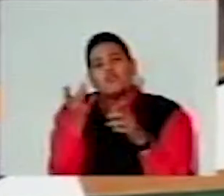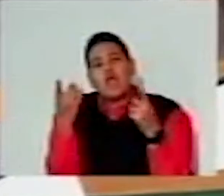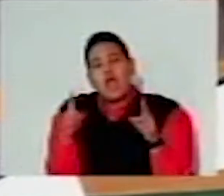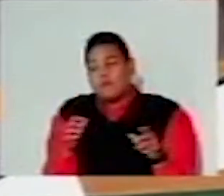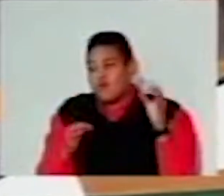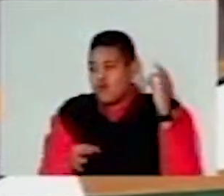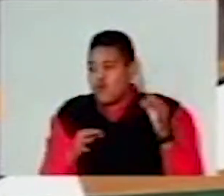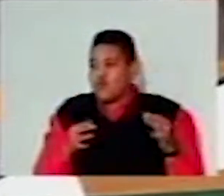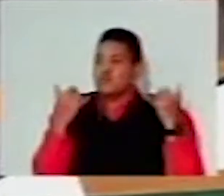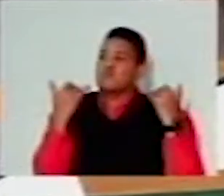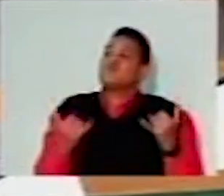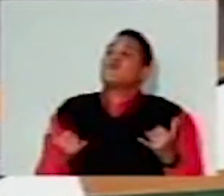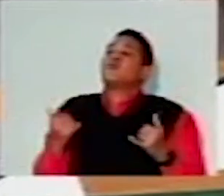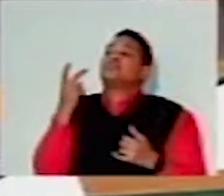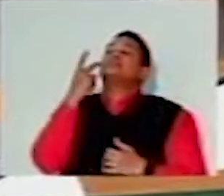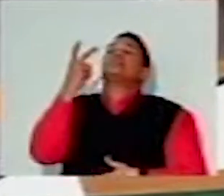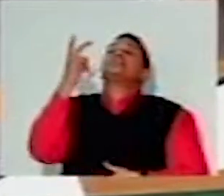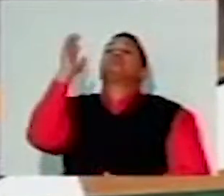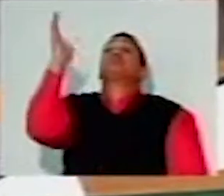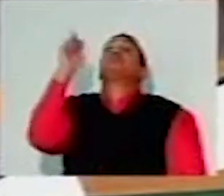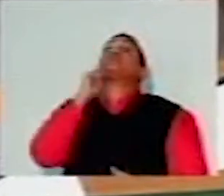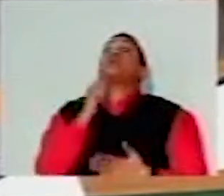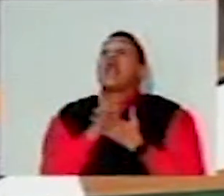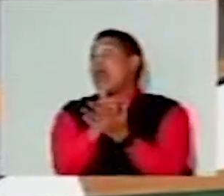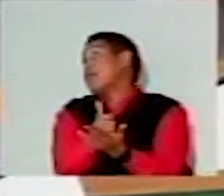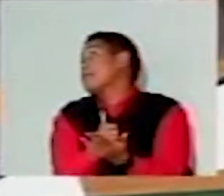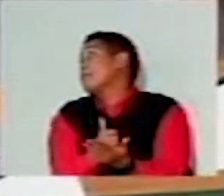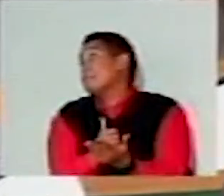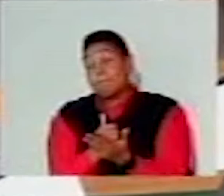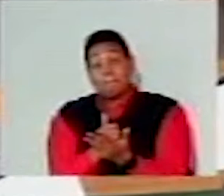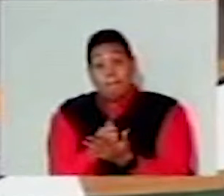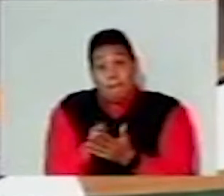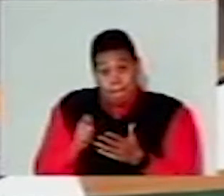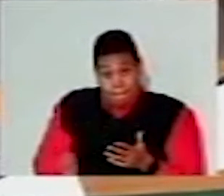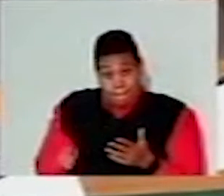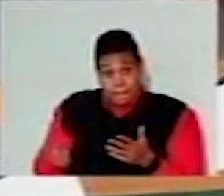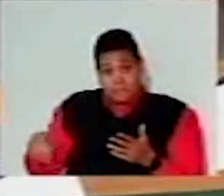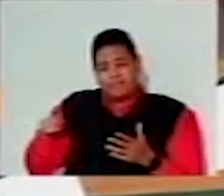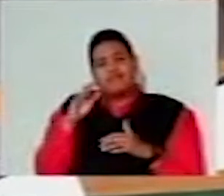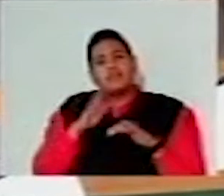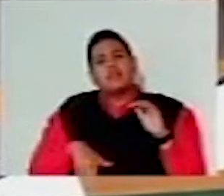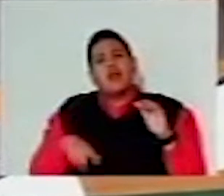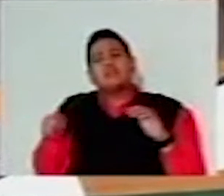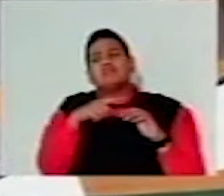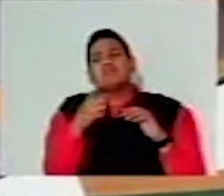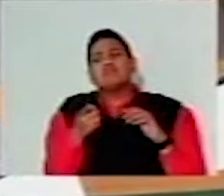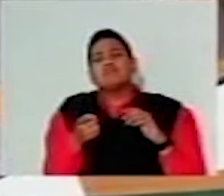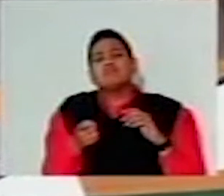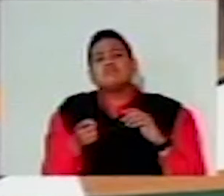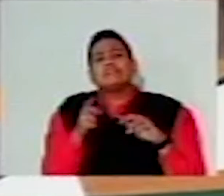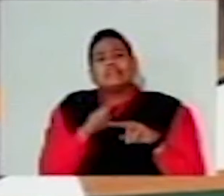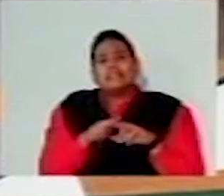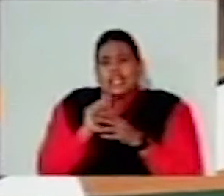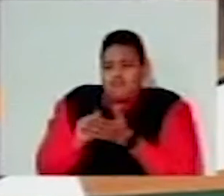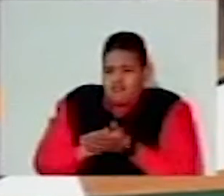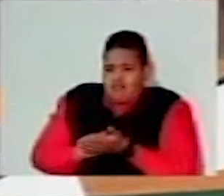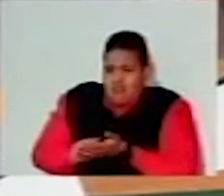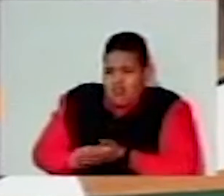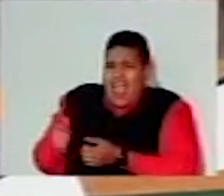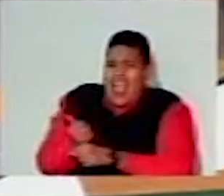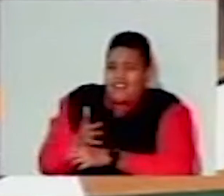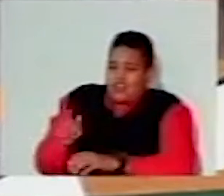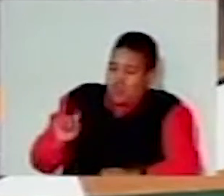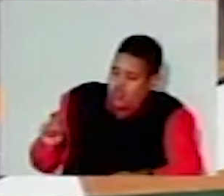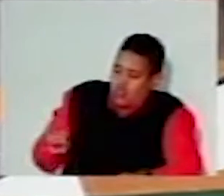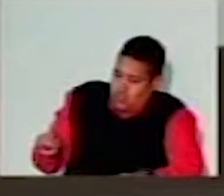Now, you see, Mr. Speaker, this will enable the judges, rather than sitting and writing down everything